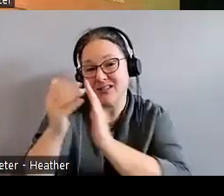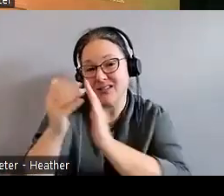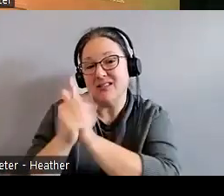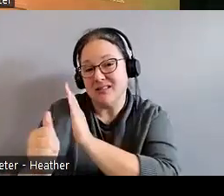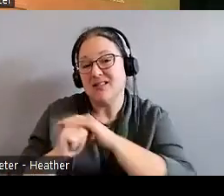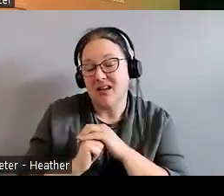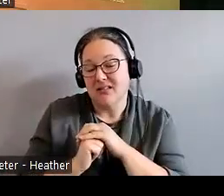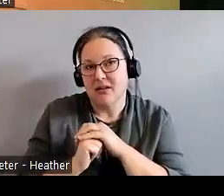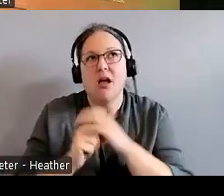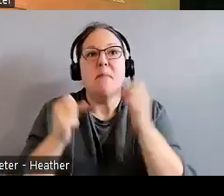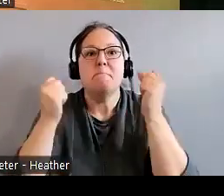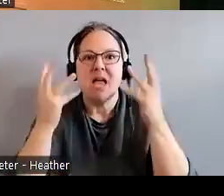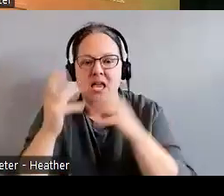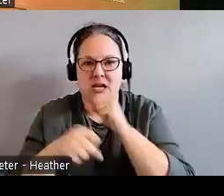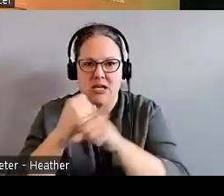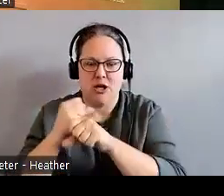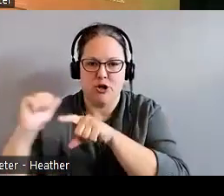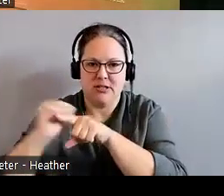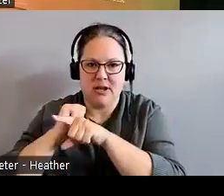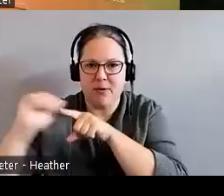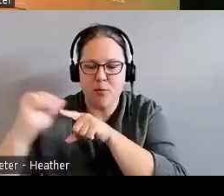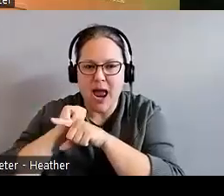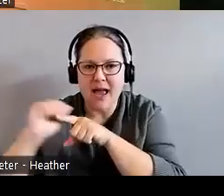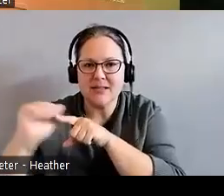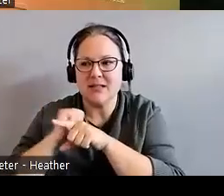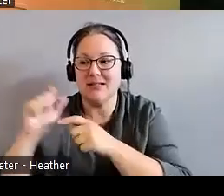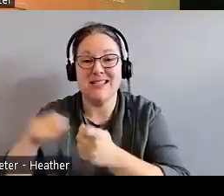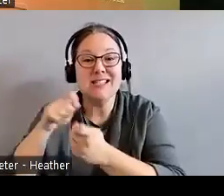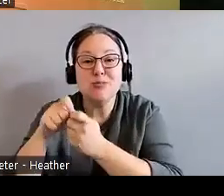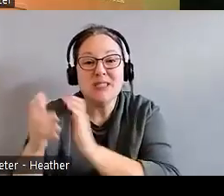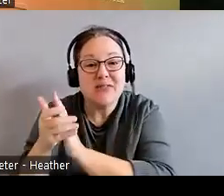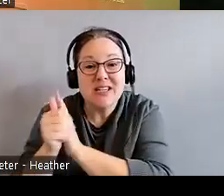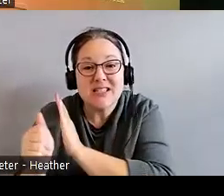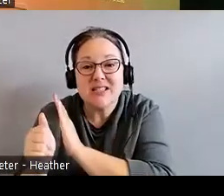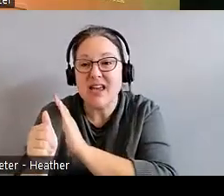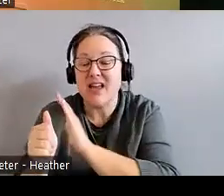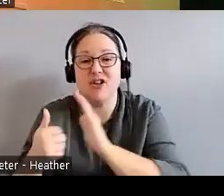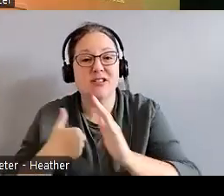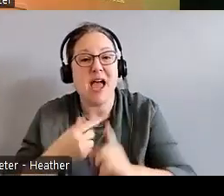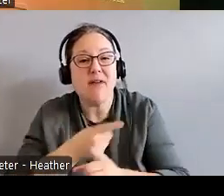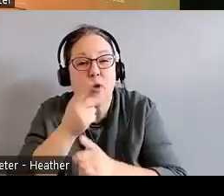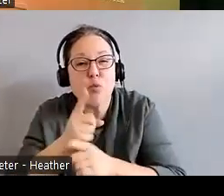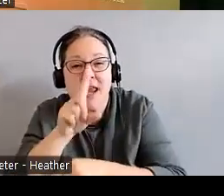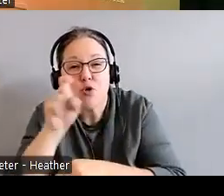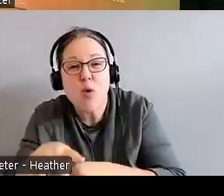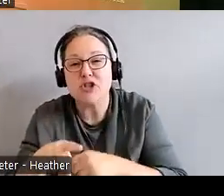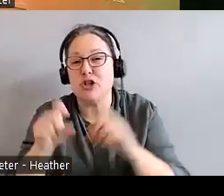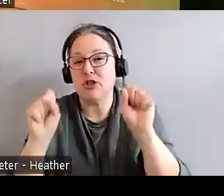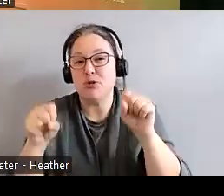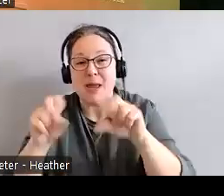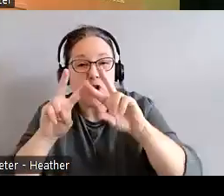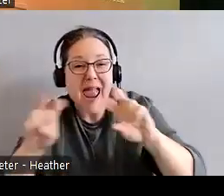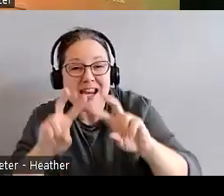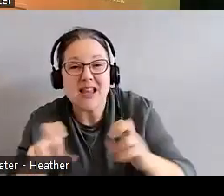of practice and specific skills and crafting right question, analyzing it. It